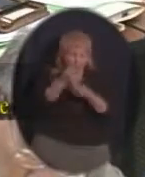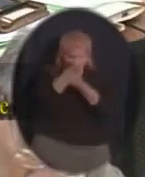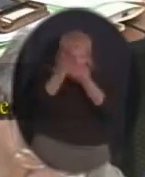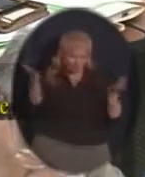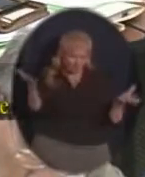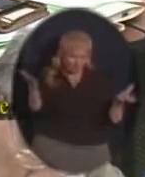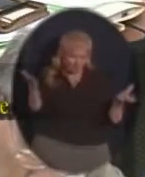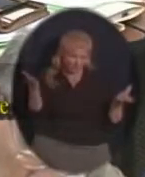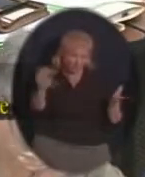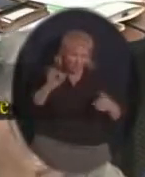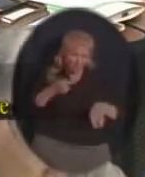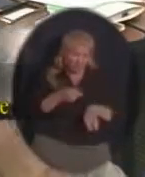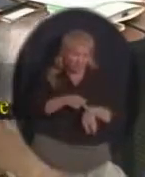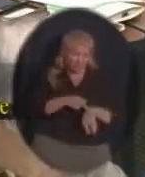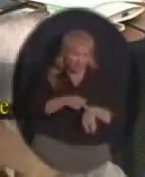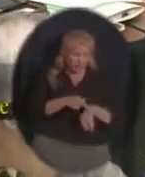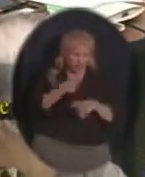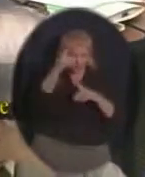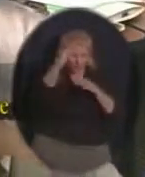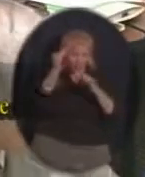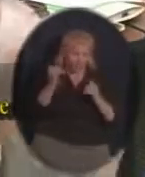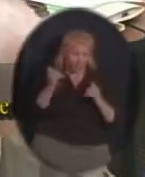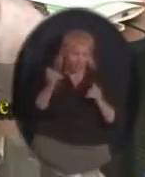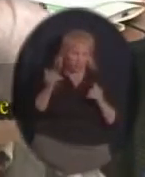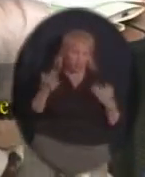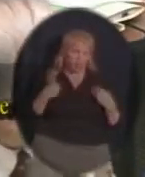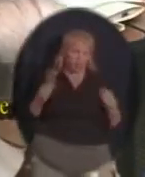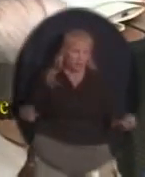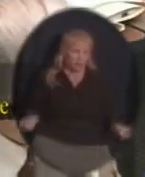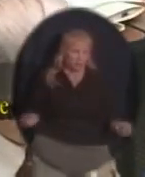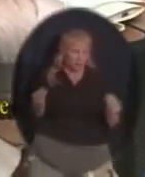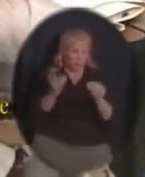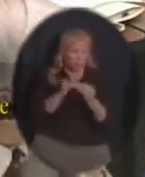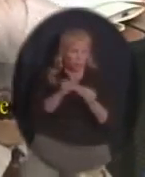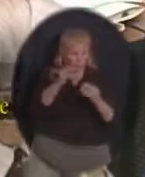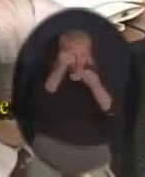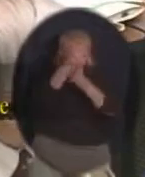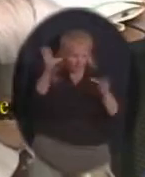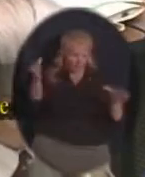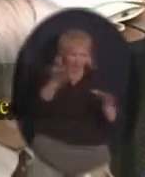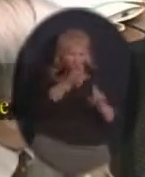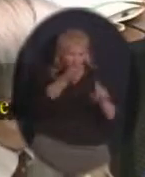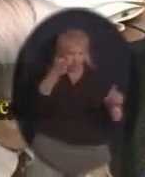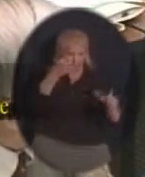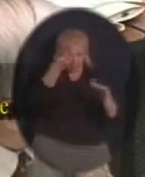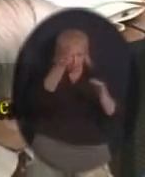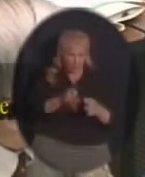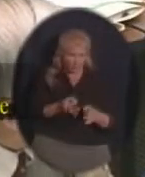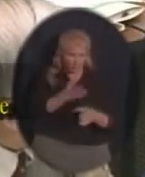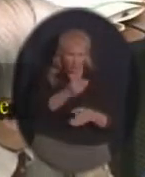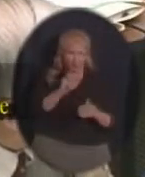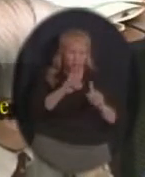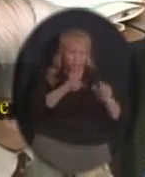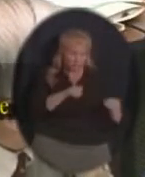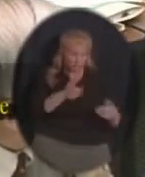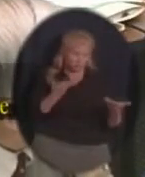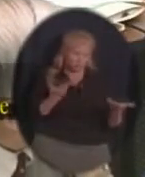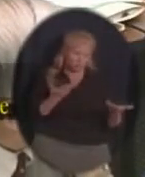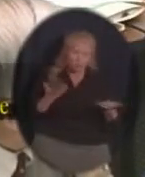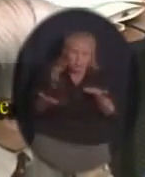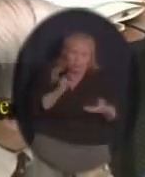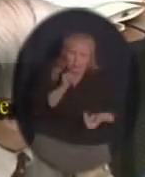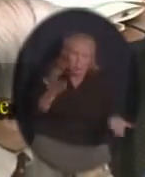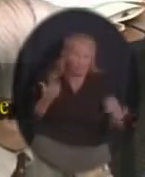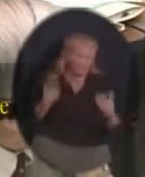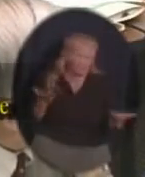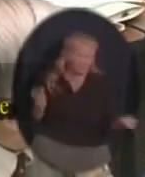Dr. George will have some information from the courts and perhaps some responses they've had. Or maybe they won't have anything.